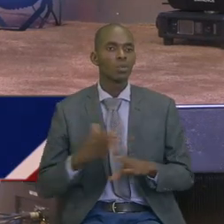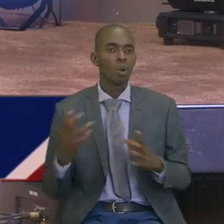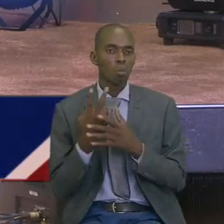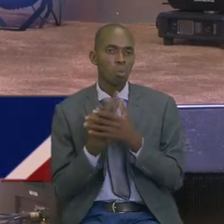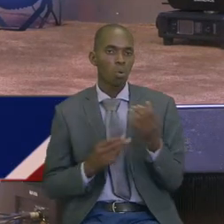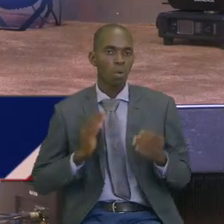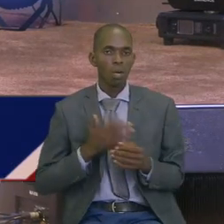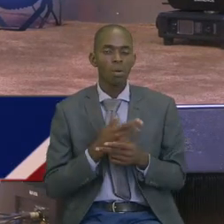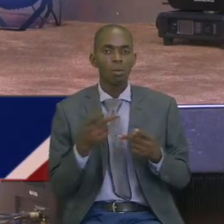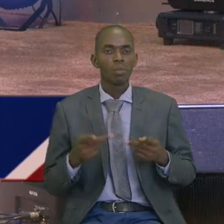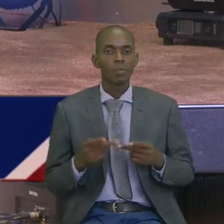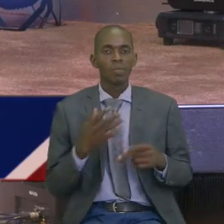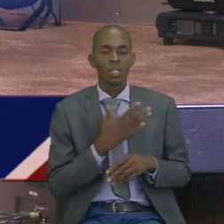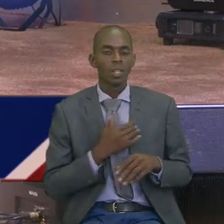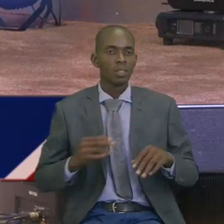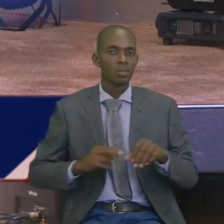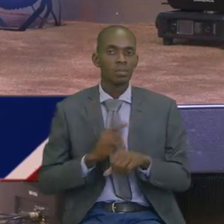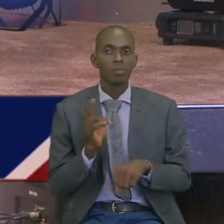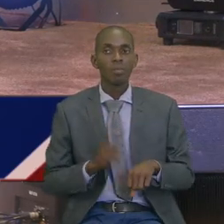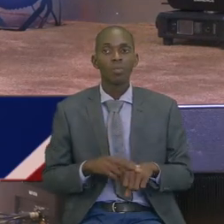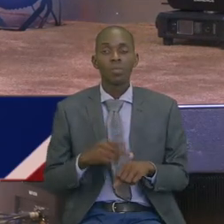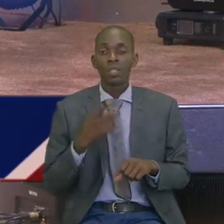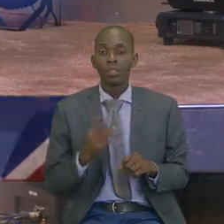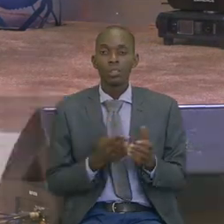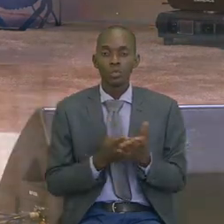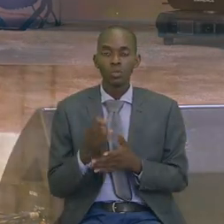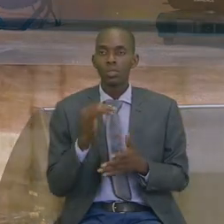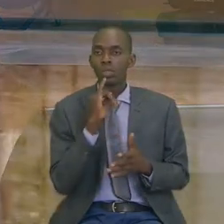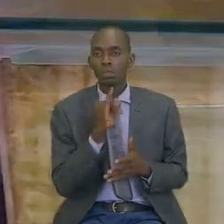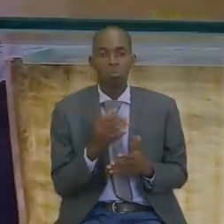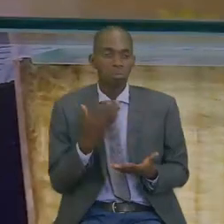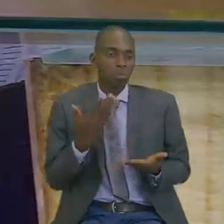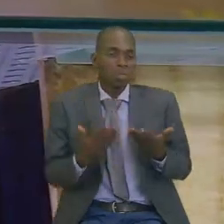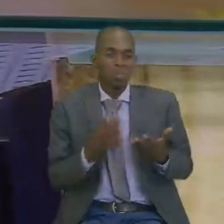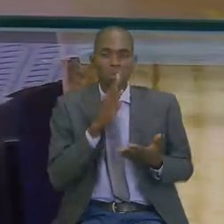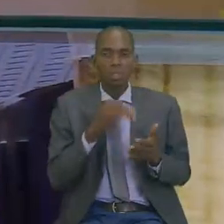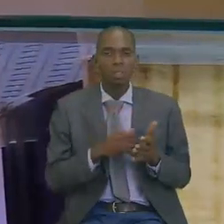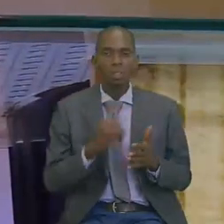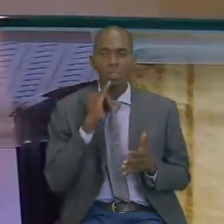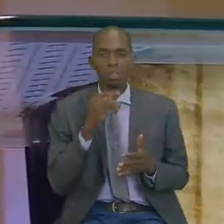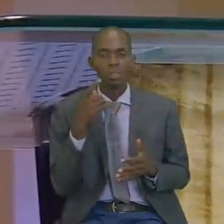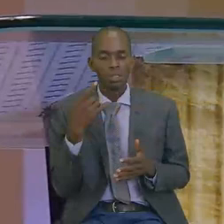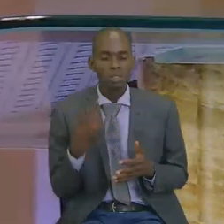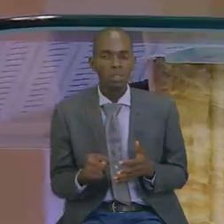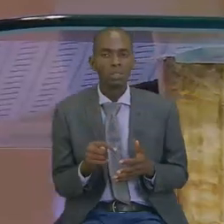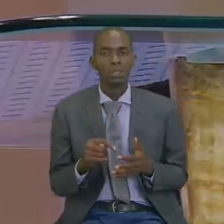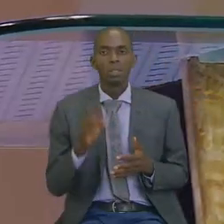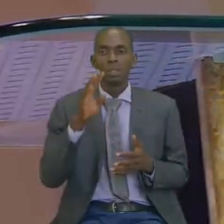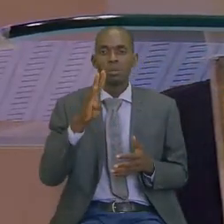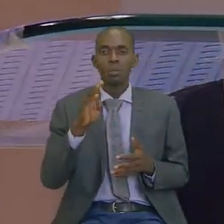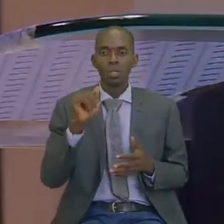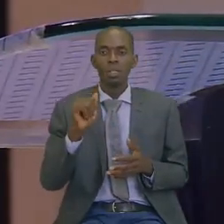our place and nation. But the point is, whether it's the Babylonian government, the Medo-Persian government, the Grecian